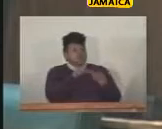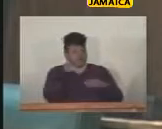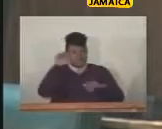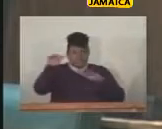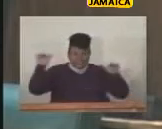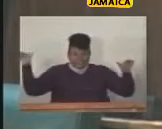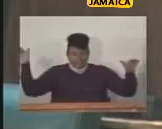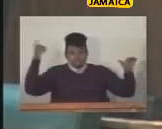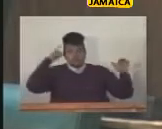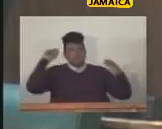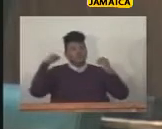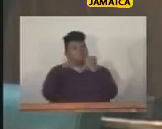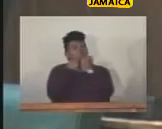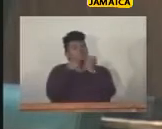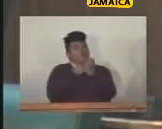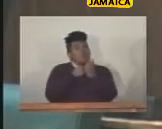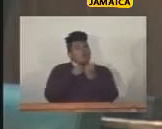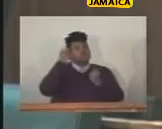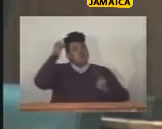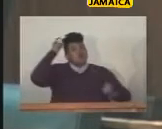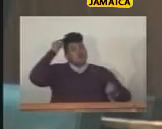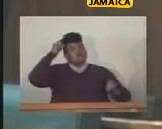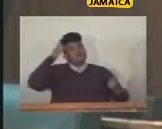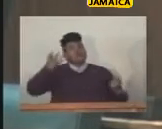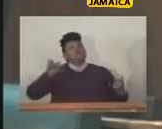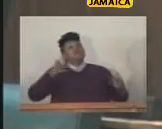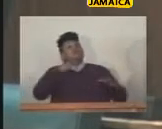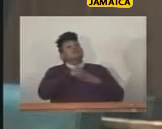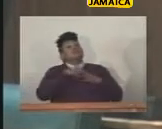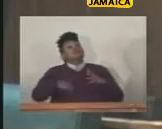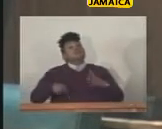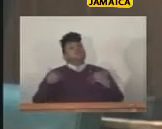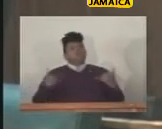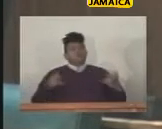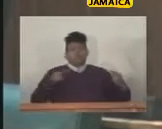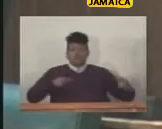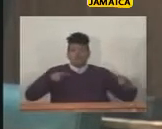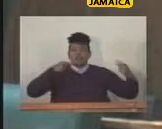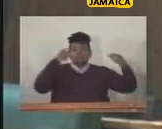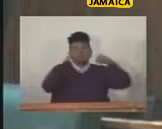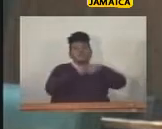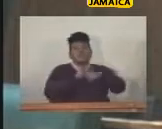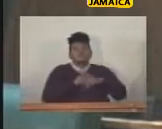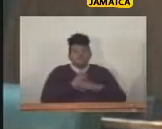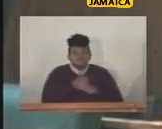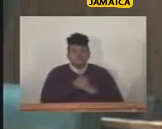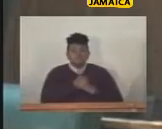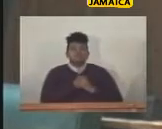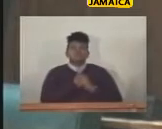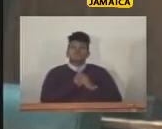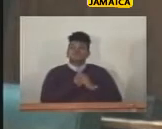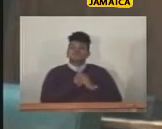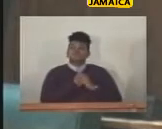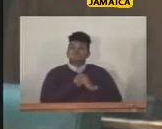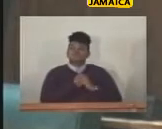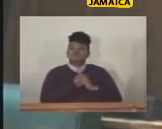call for the support and understanding in these trying times. Mr.